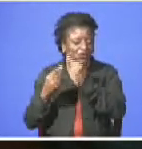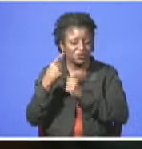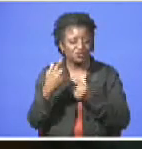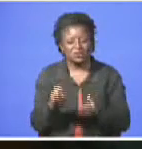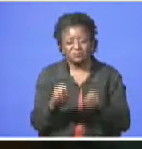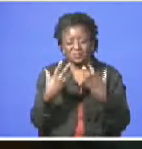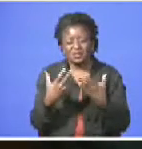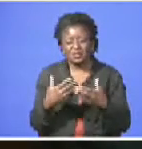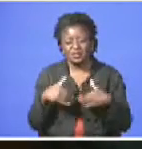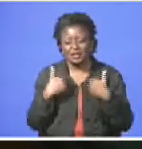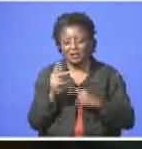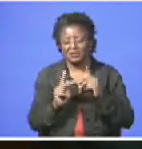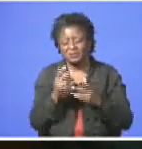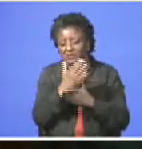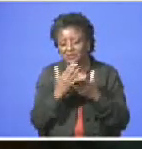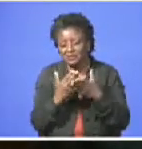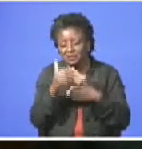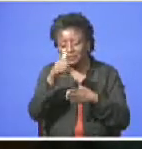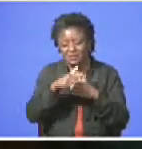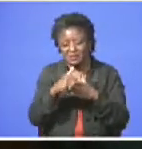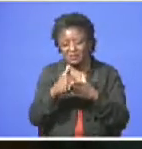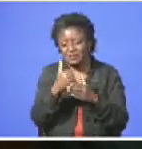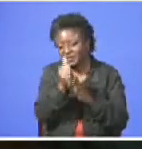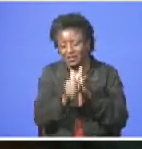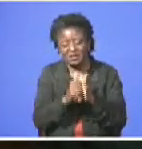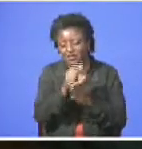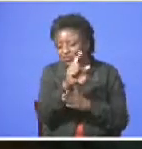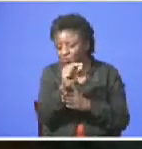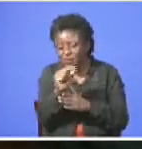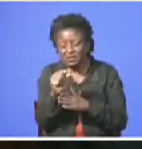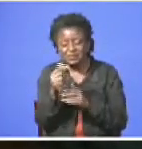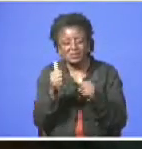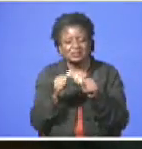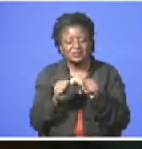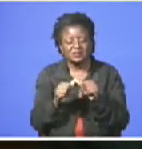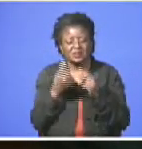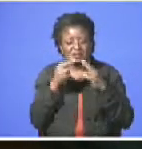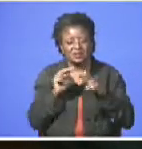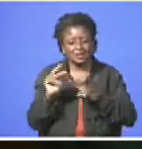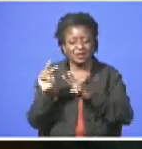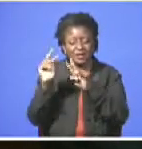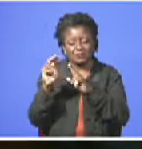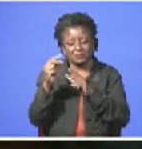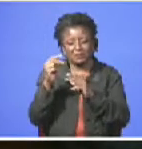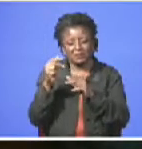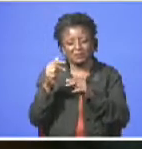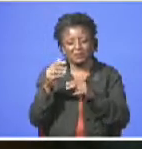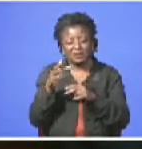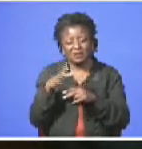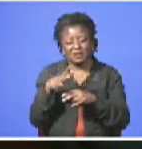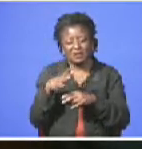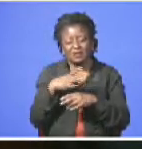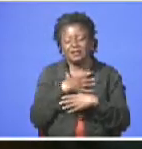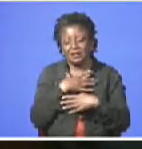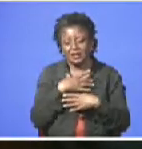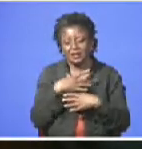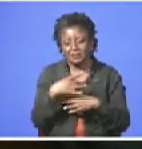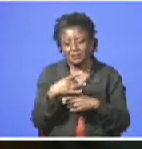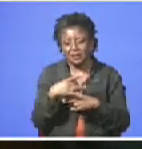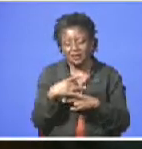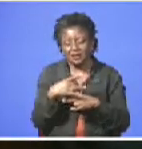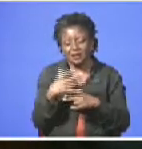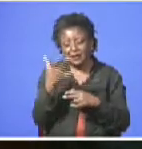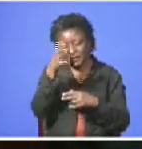of whom are in their 20s, who still look up and admire a man who made a contribution to the civic